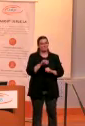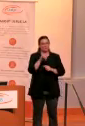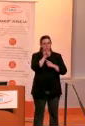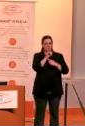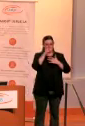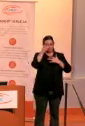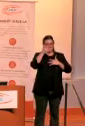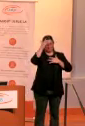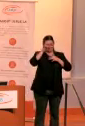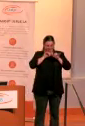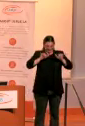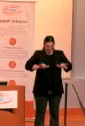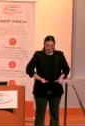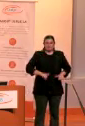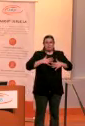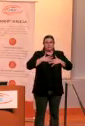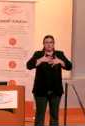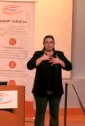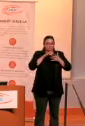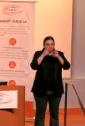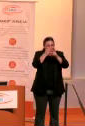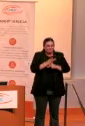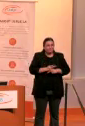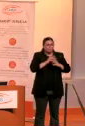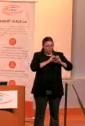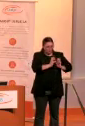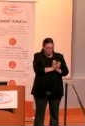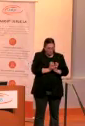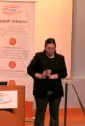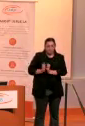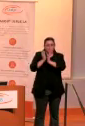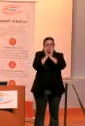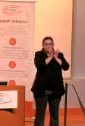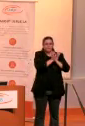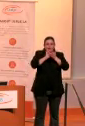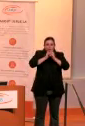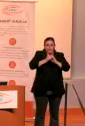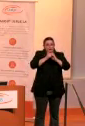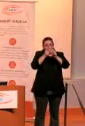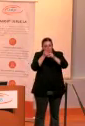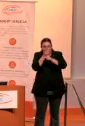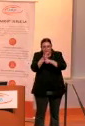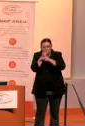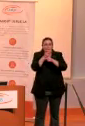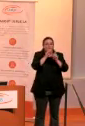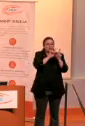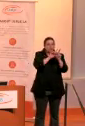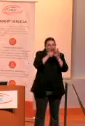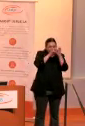organ systems. And this is done through thinning the antiphospholipid antibodies, where